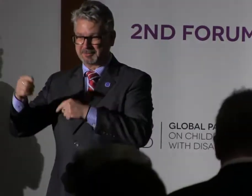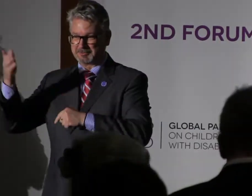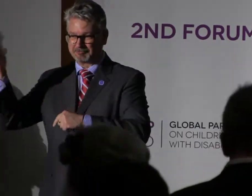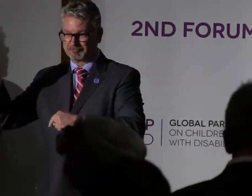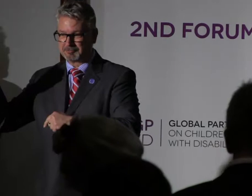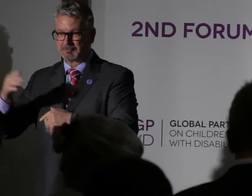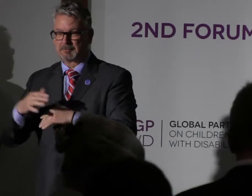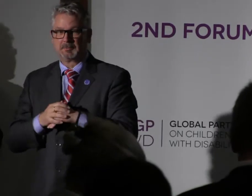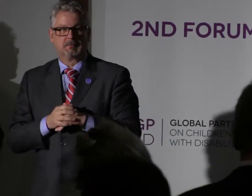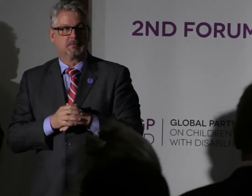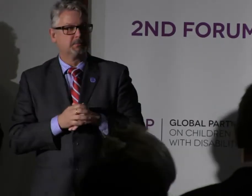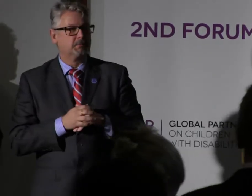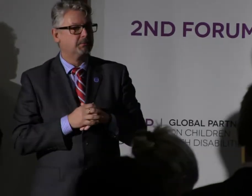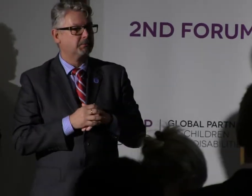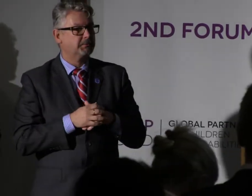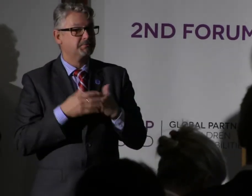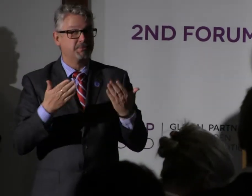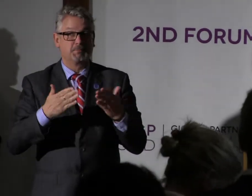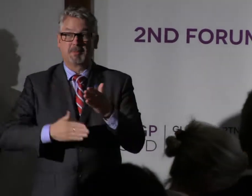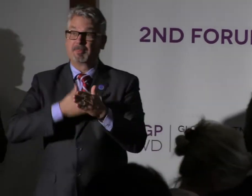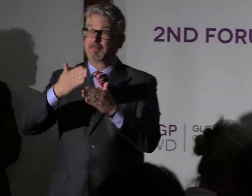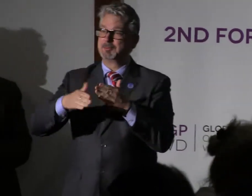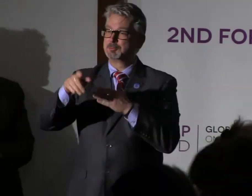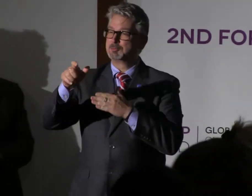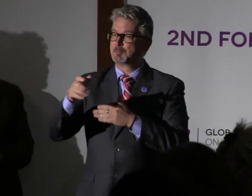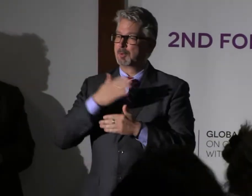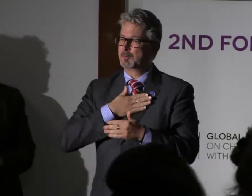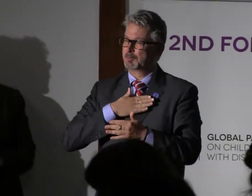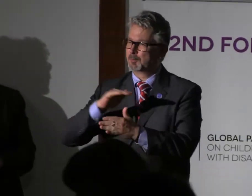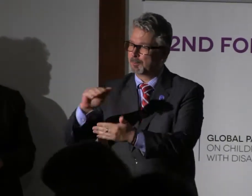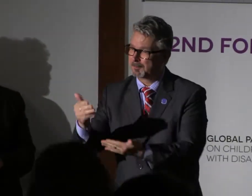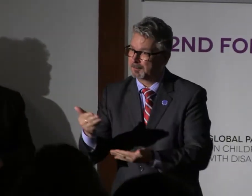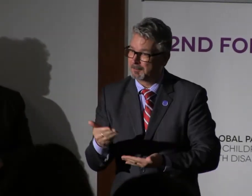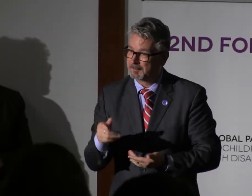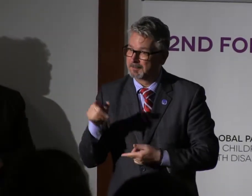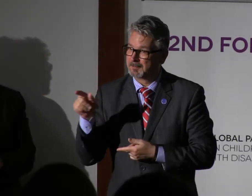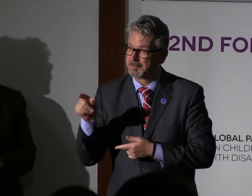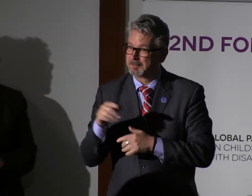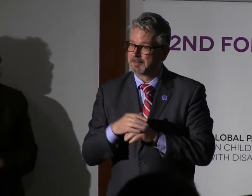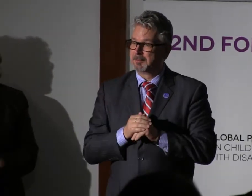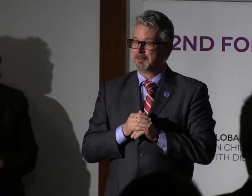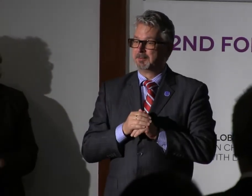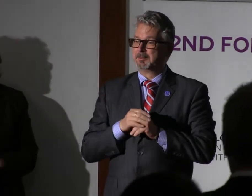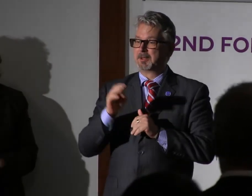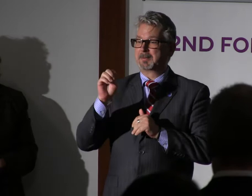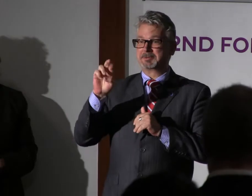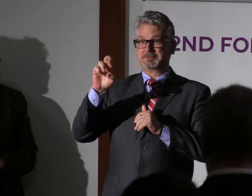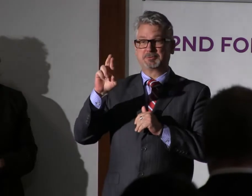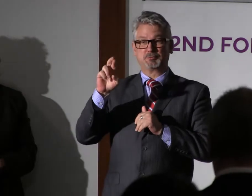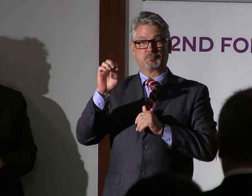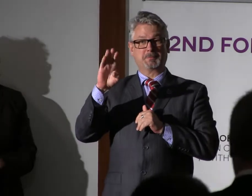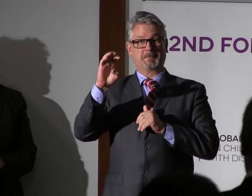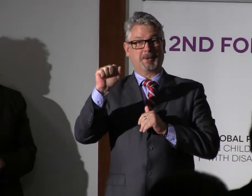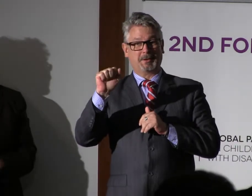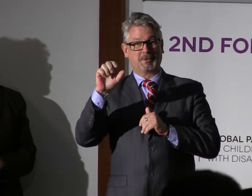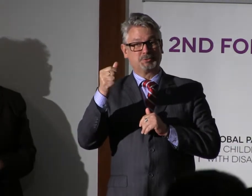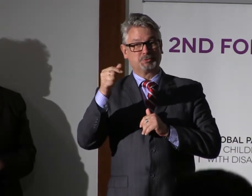And I want to thank Ms. Botts for coming and substituting for Mr. Akhtar.